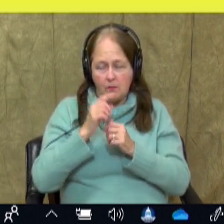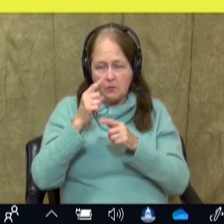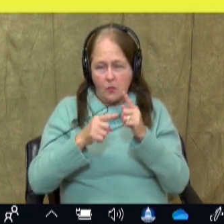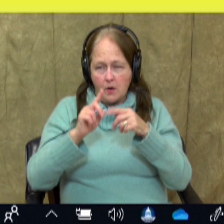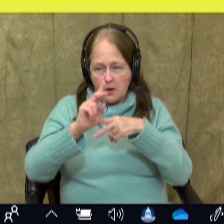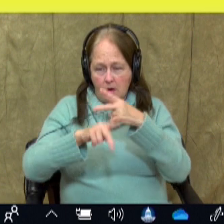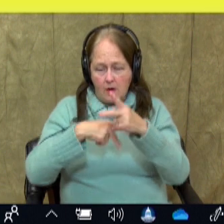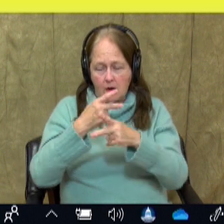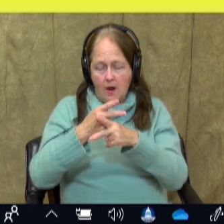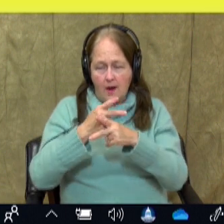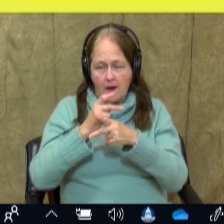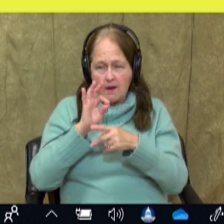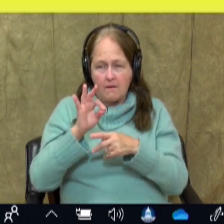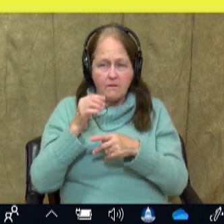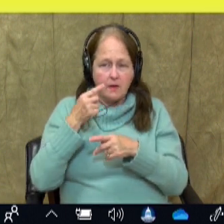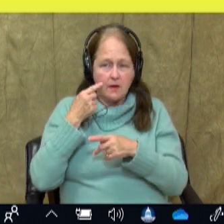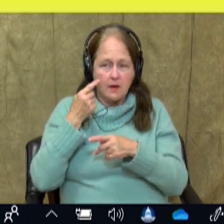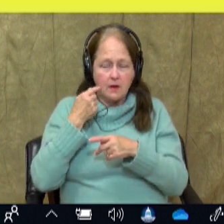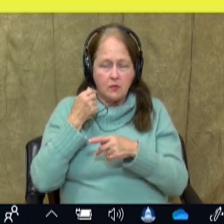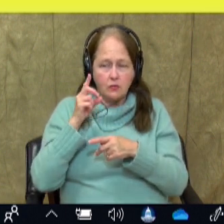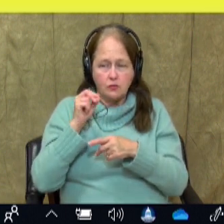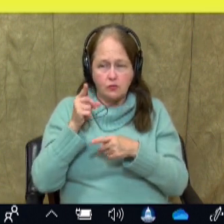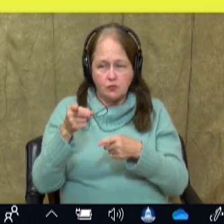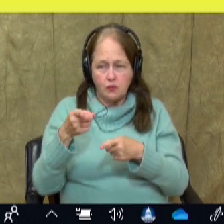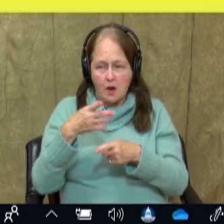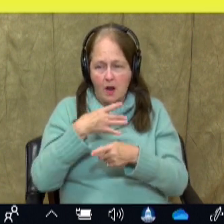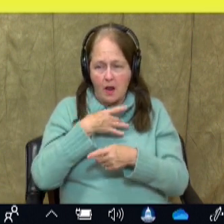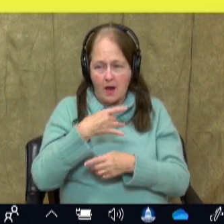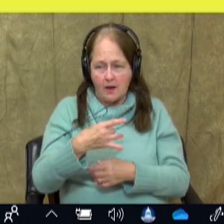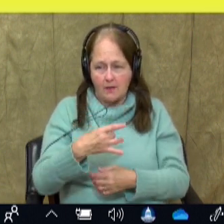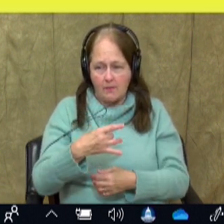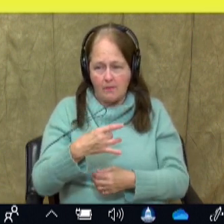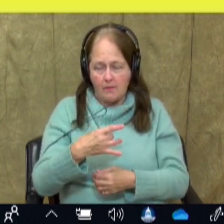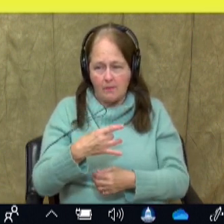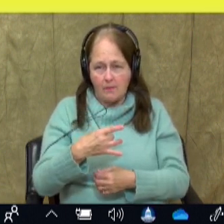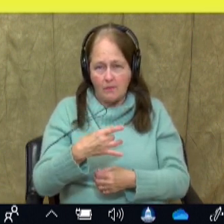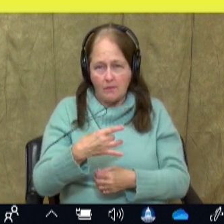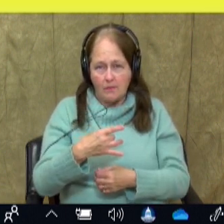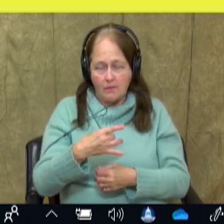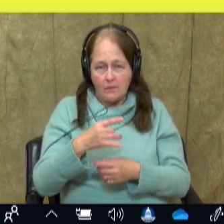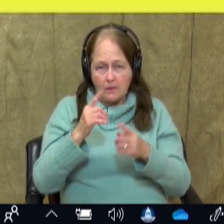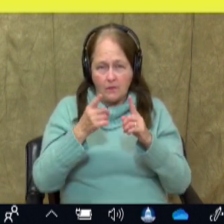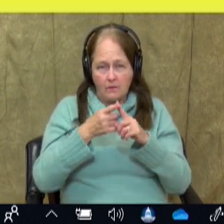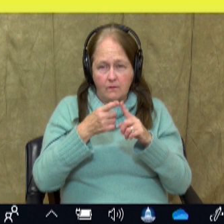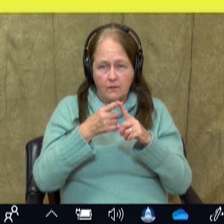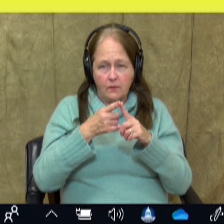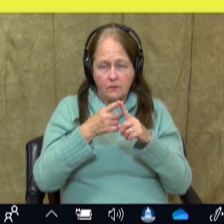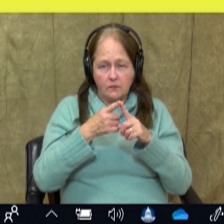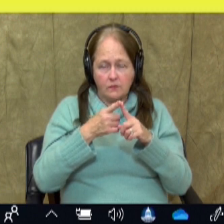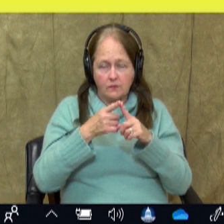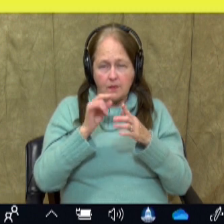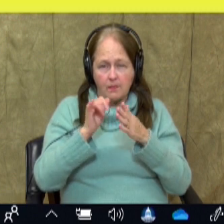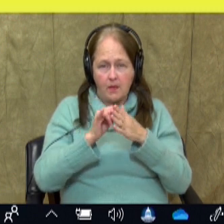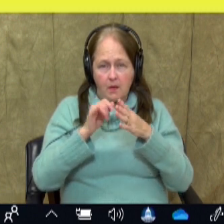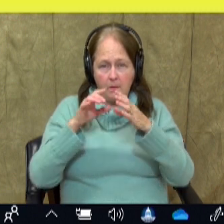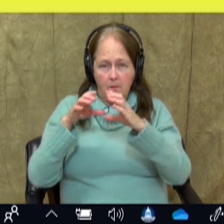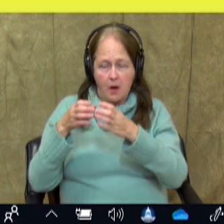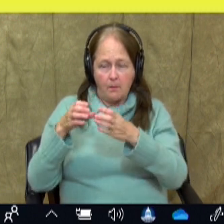What kind of candy do you like? Okay, first of all, let's look at our